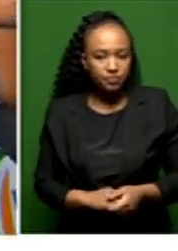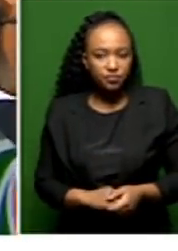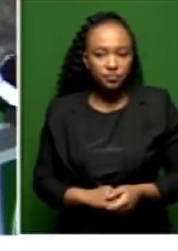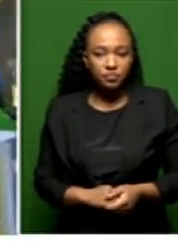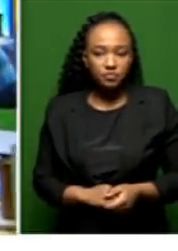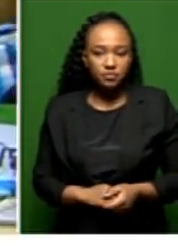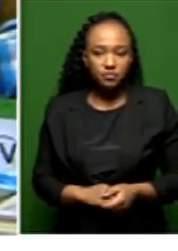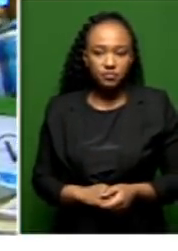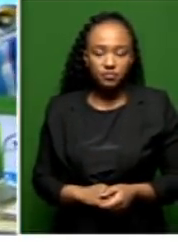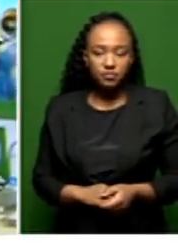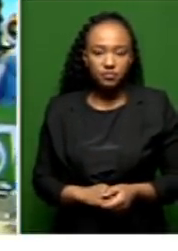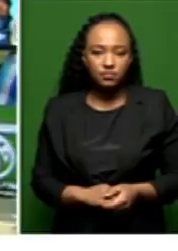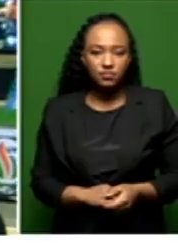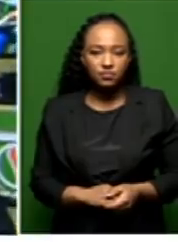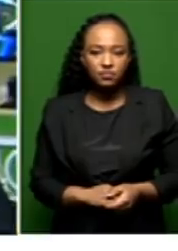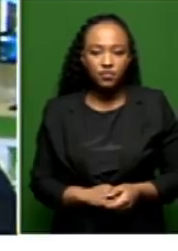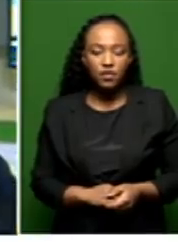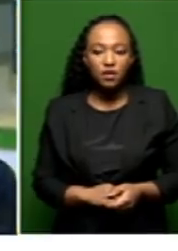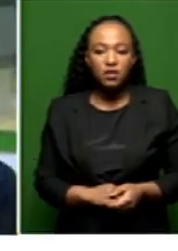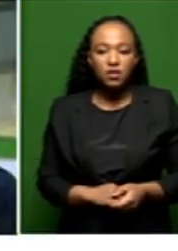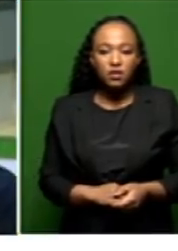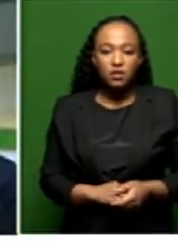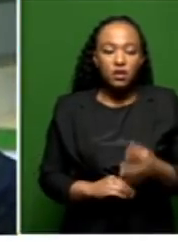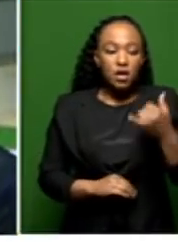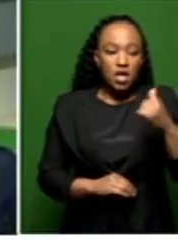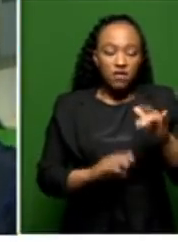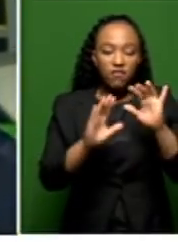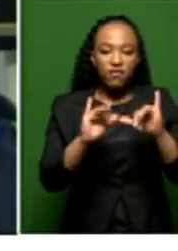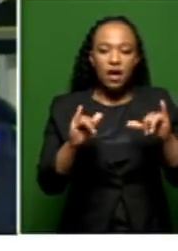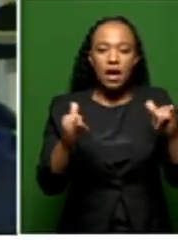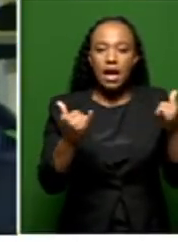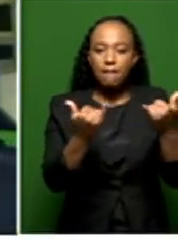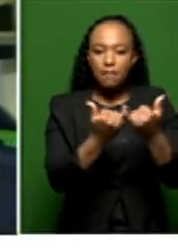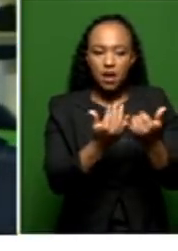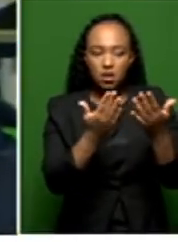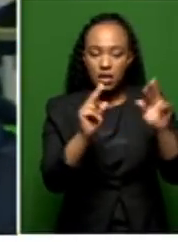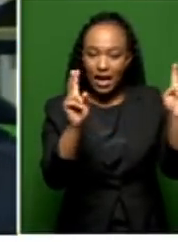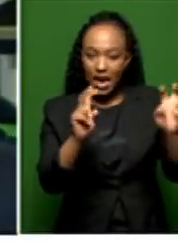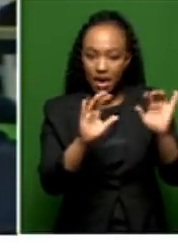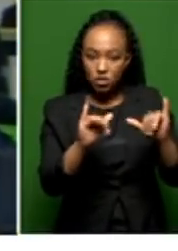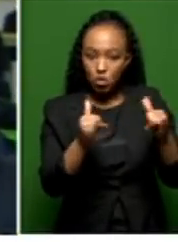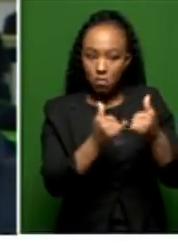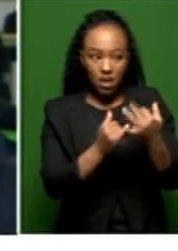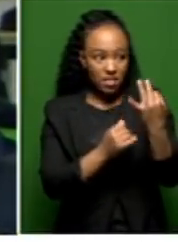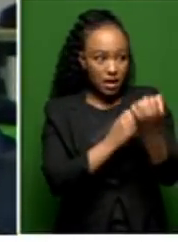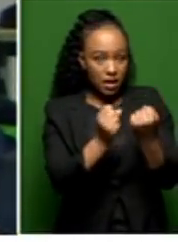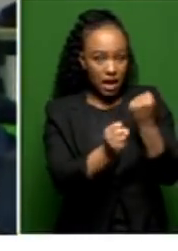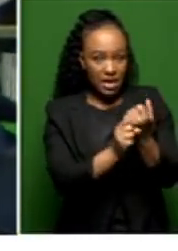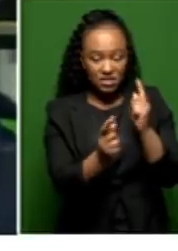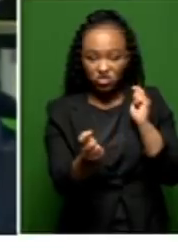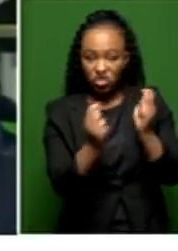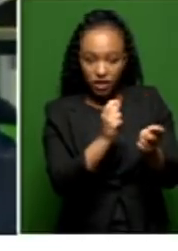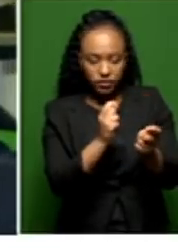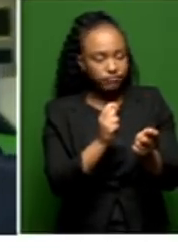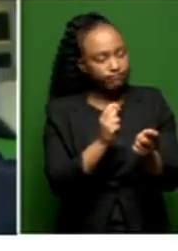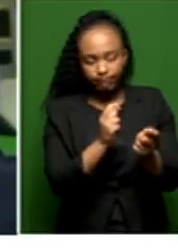if you take a company like Eskom, you can't turn it around in 3 years. It's going to take time,